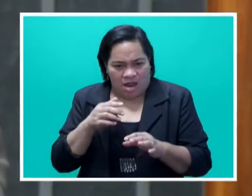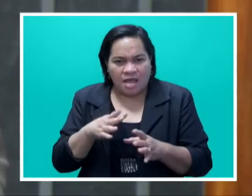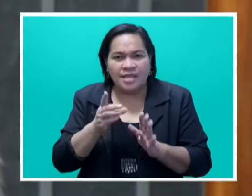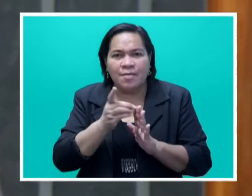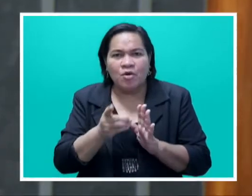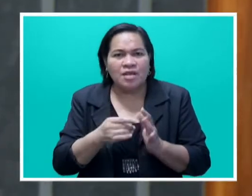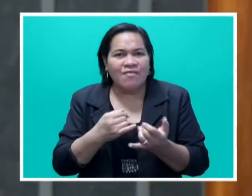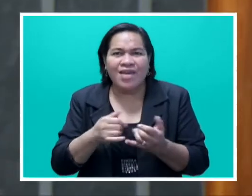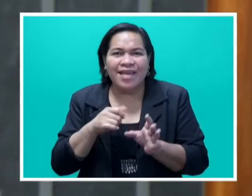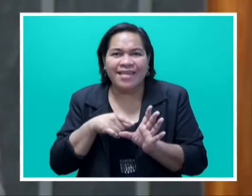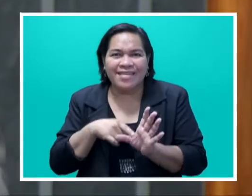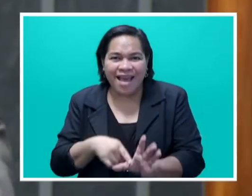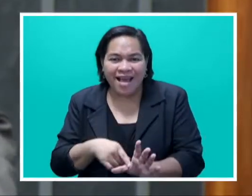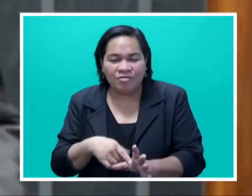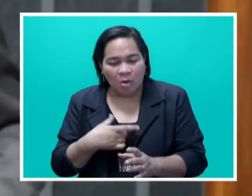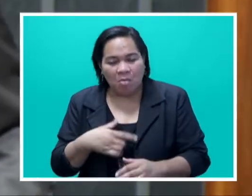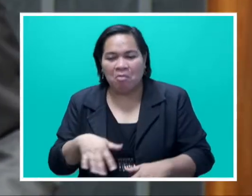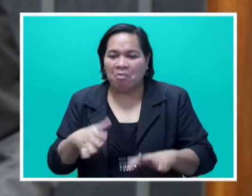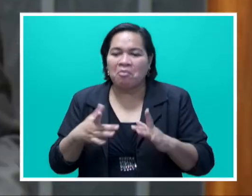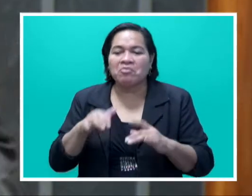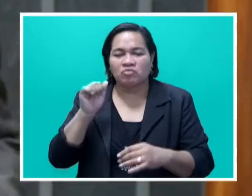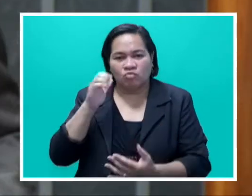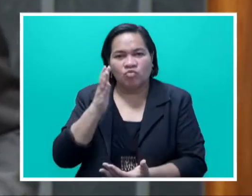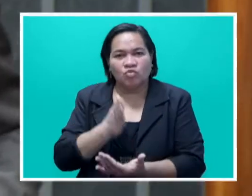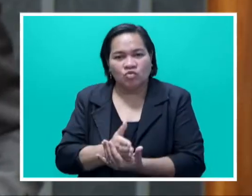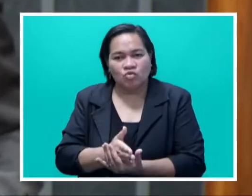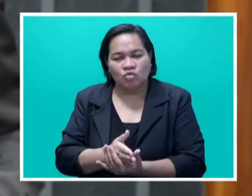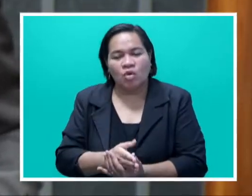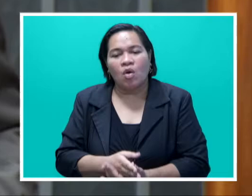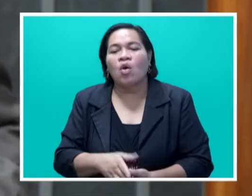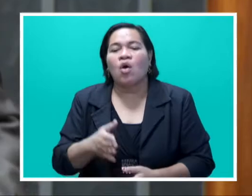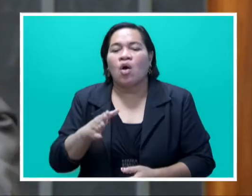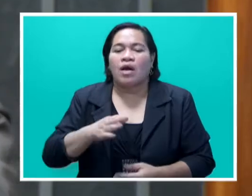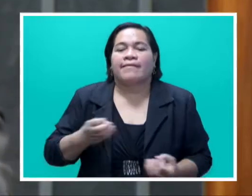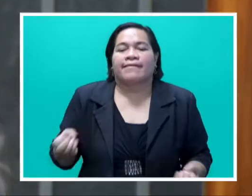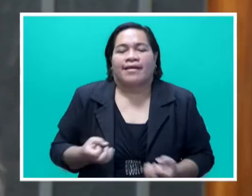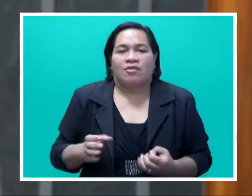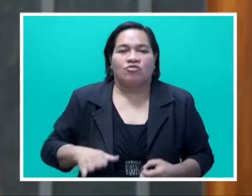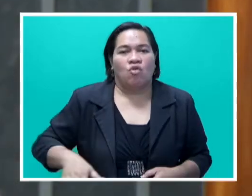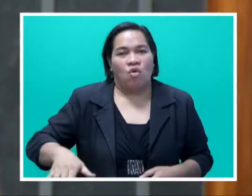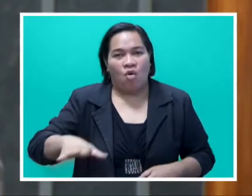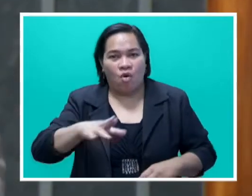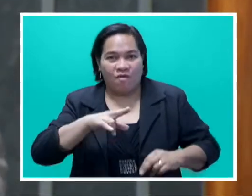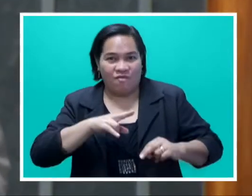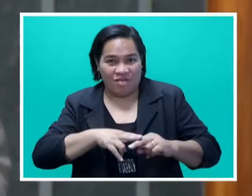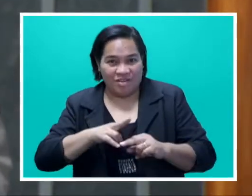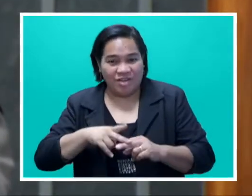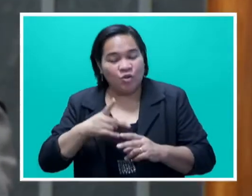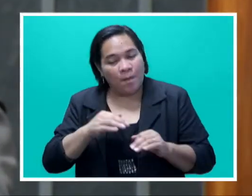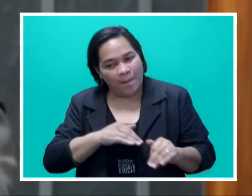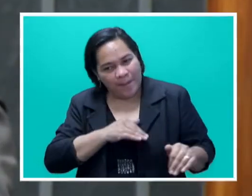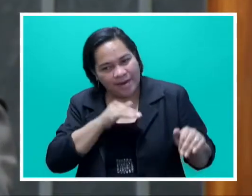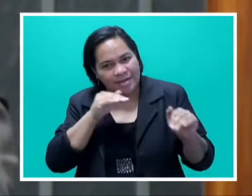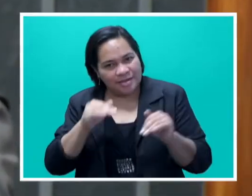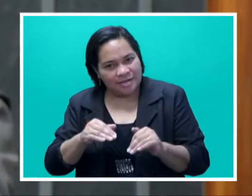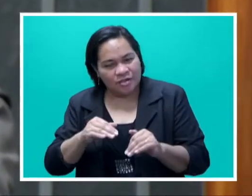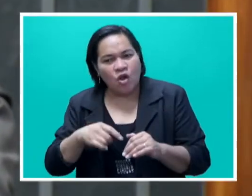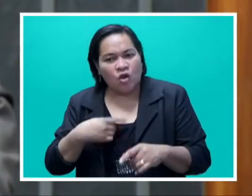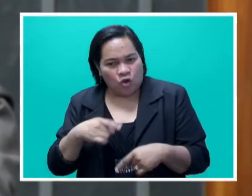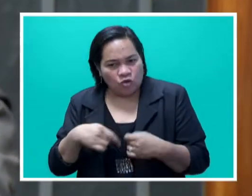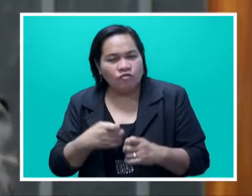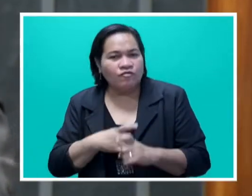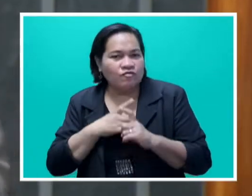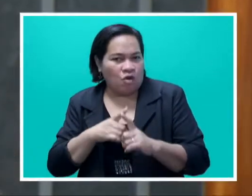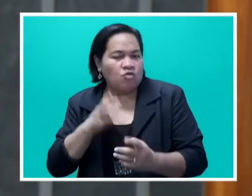his statement on the need for all Fijians to participate in upholding democracy and the Fijian